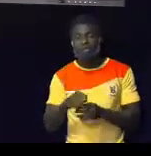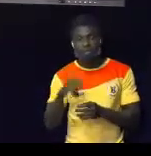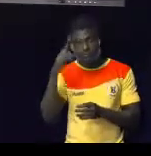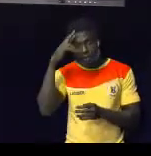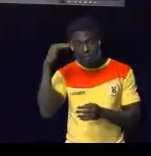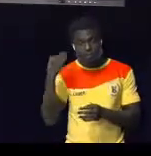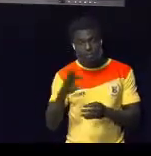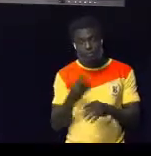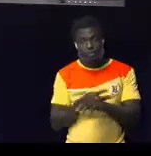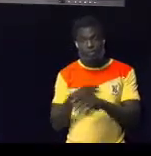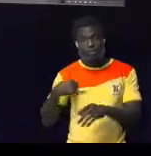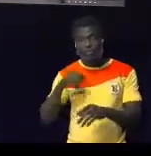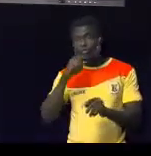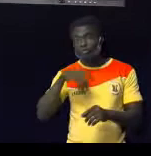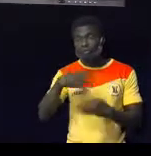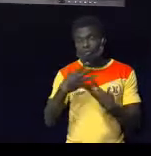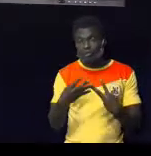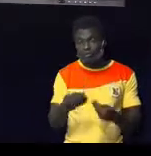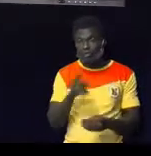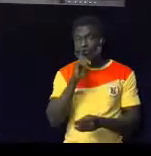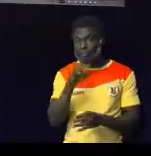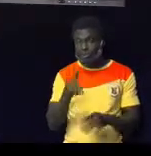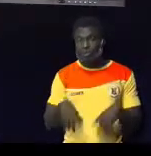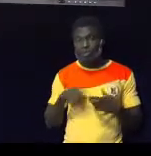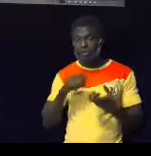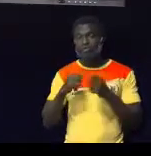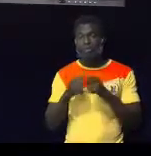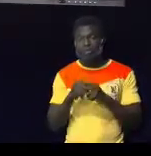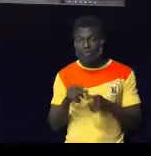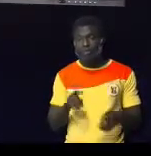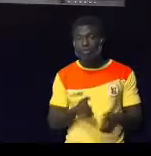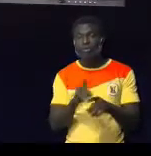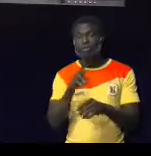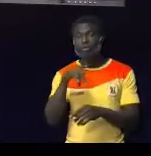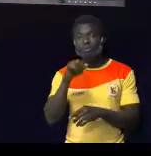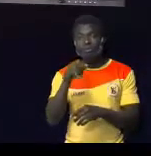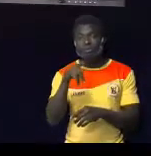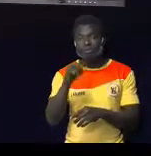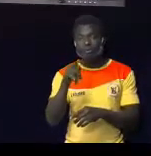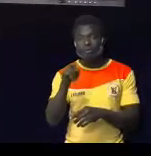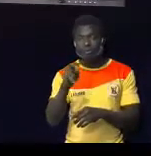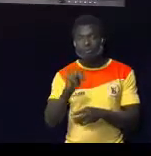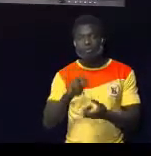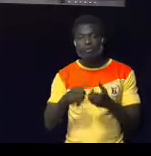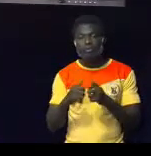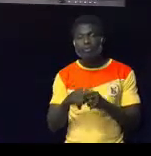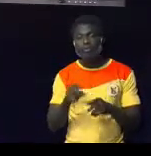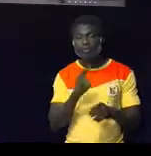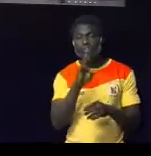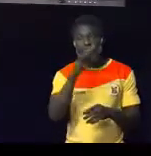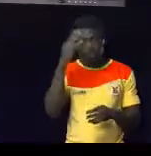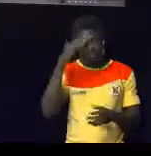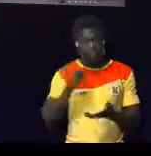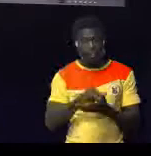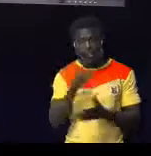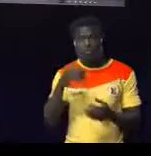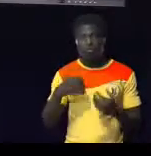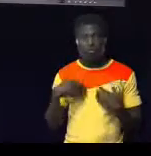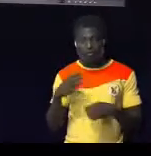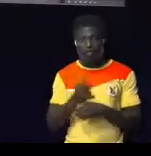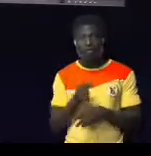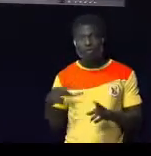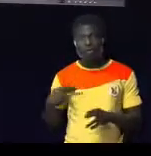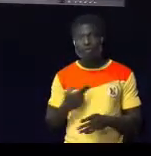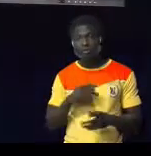mathematics. We must solve real-life problems. Solve direct proportion problems using your knowledge that you would have acquired.